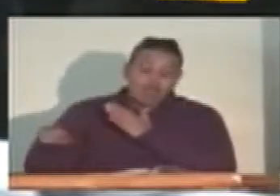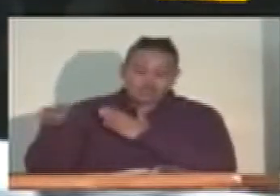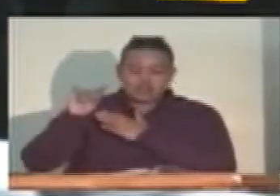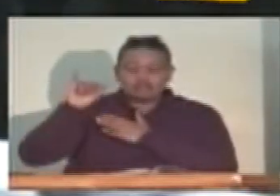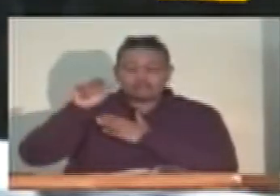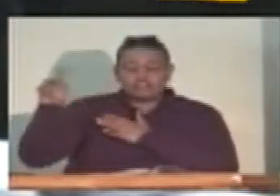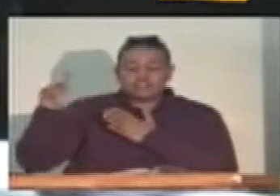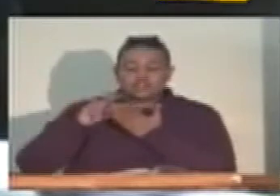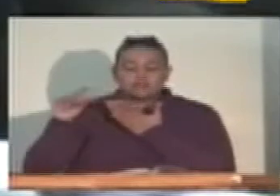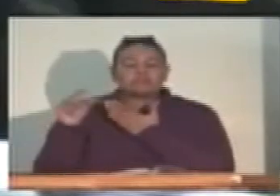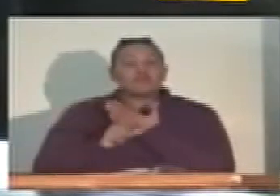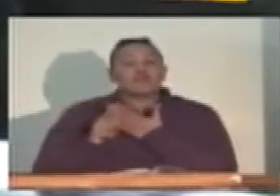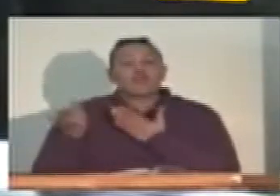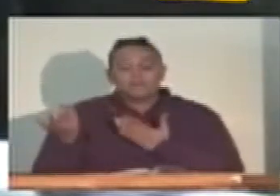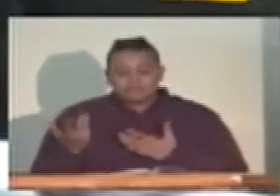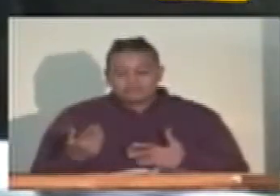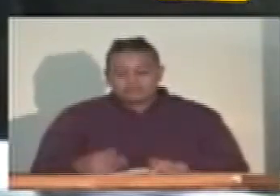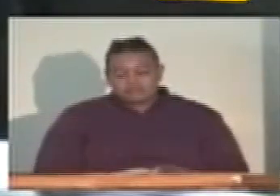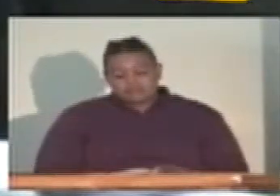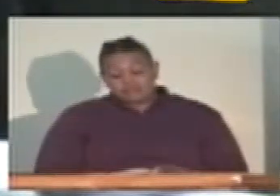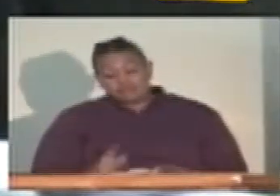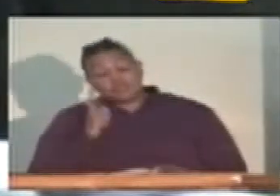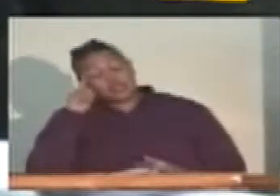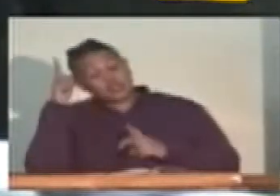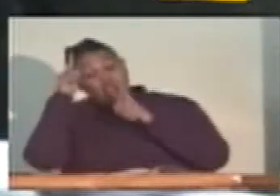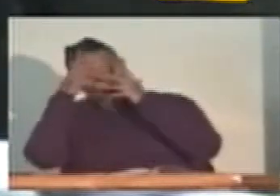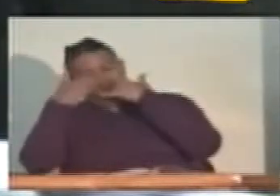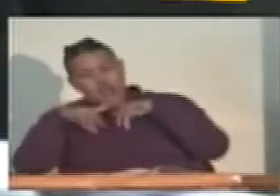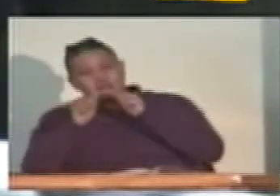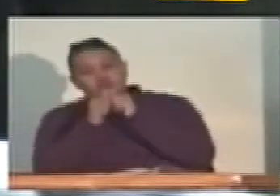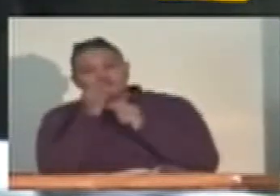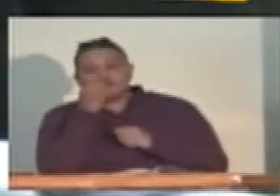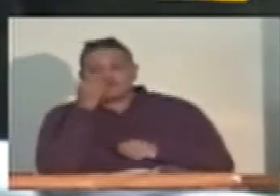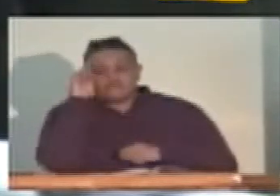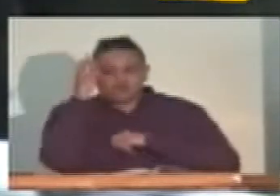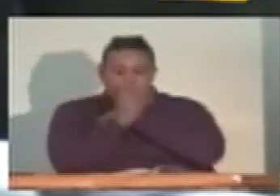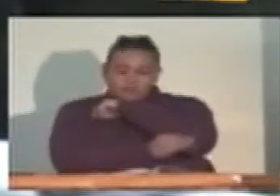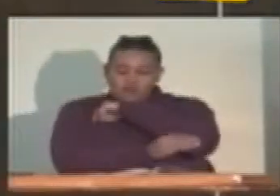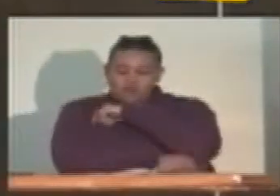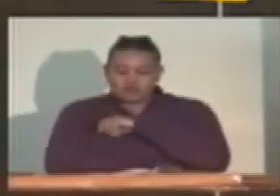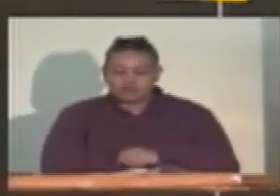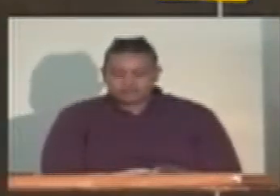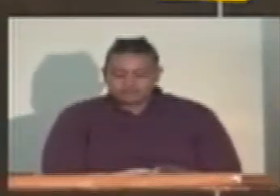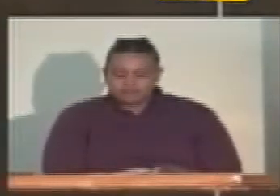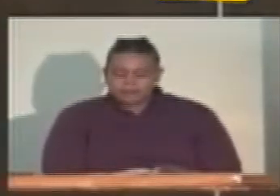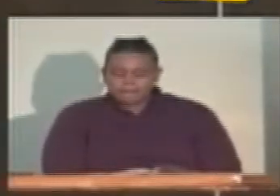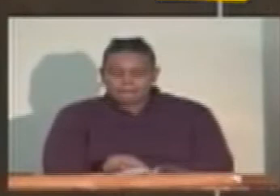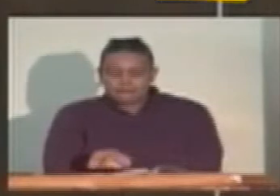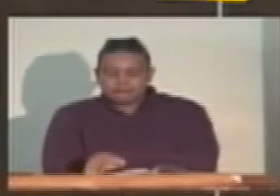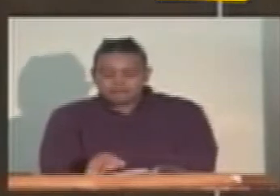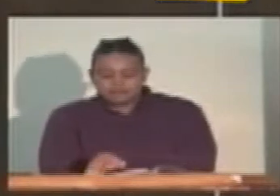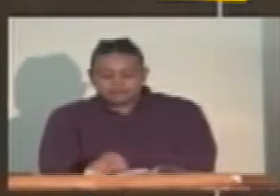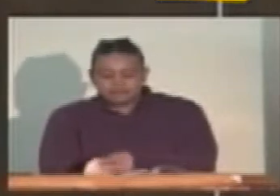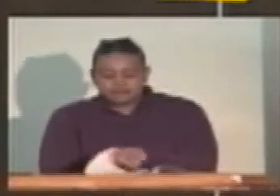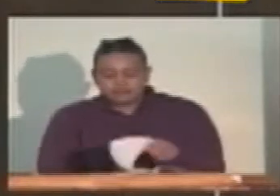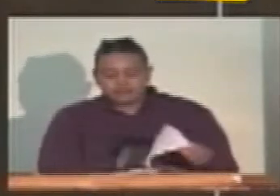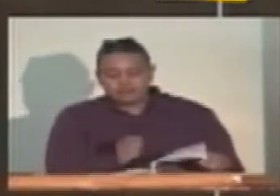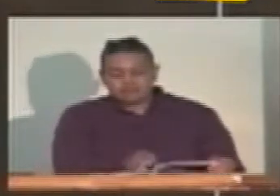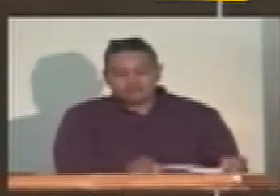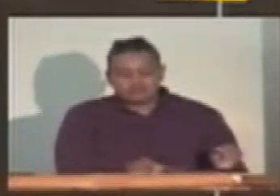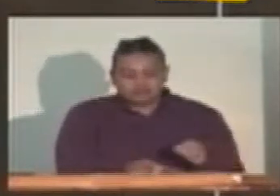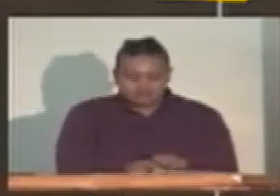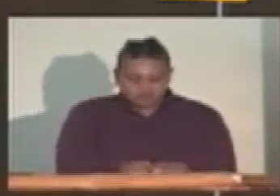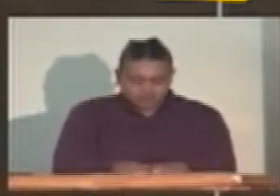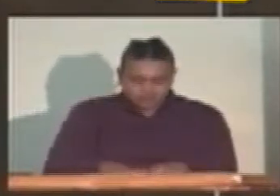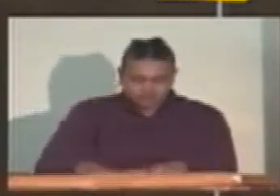of the Jeep Hope program in collaboration with Food for the Poor. Well, Mr. Speaker, the last set